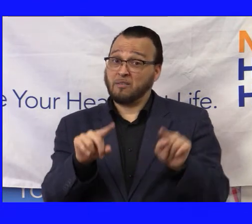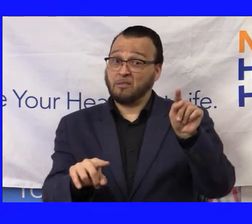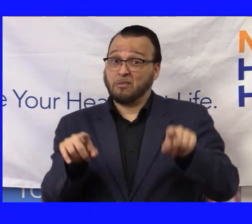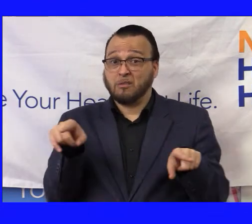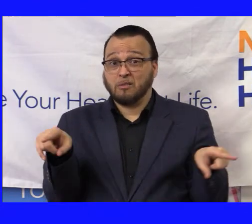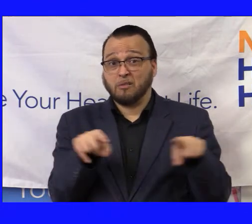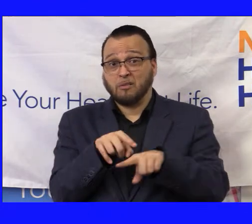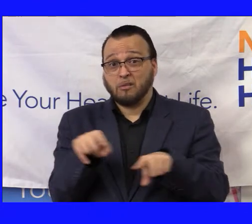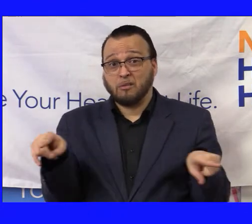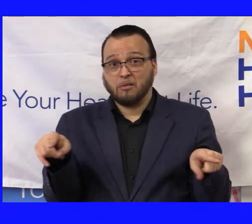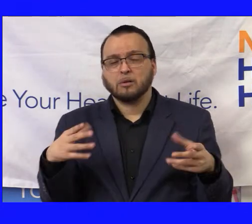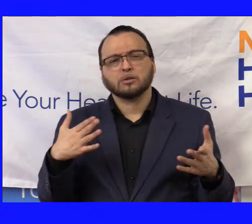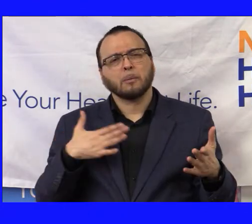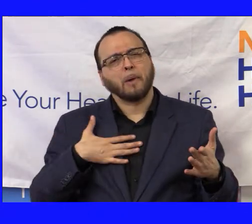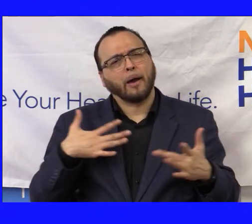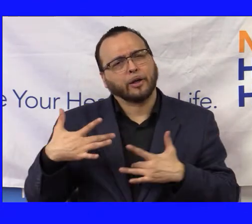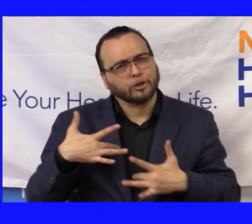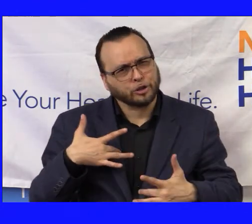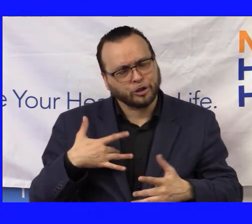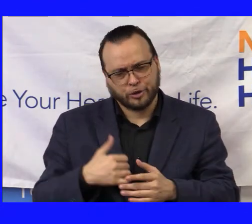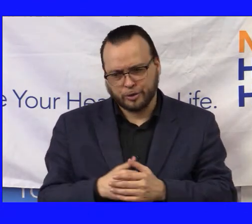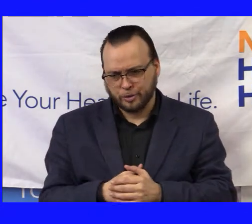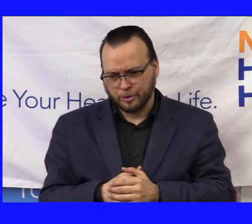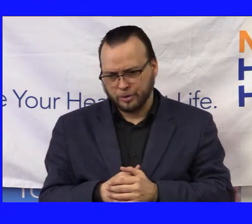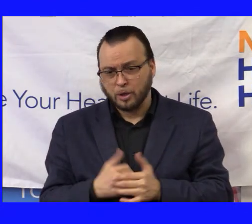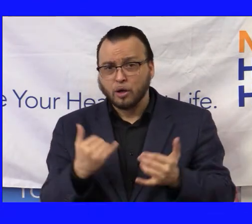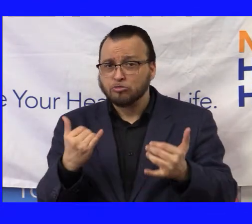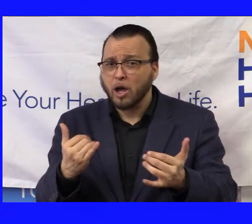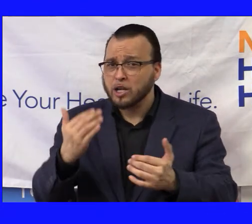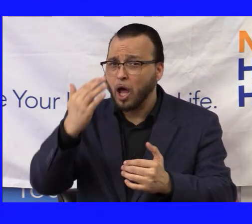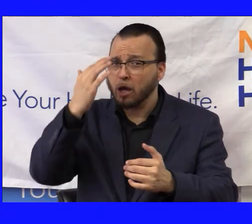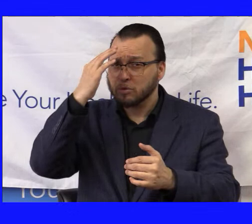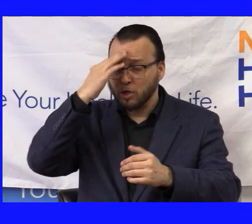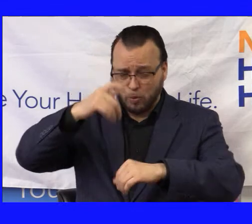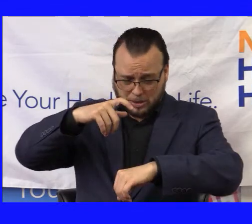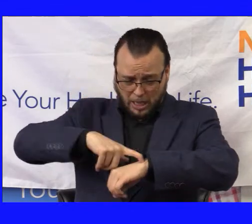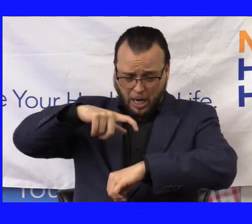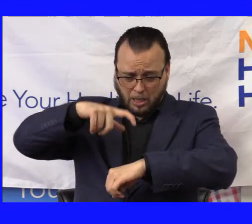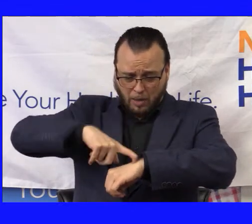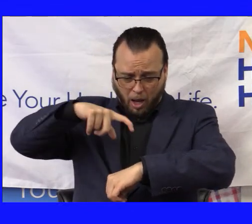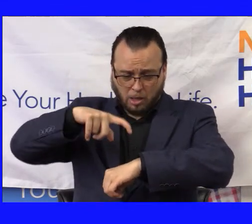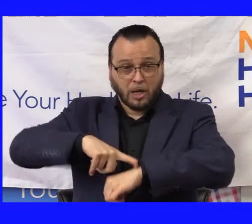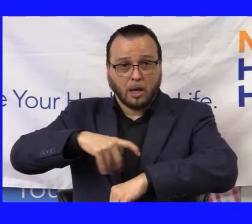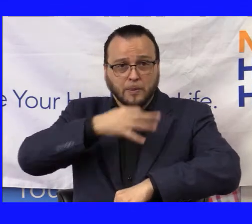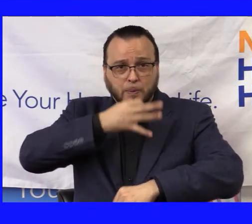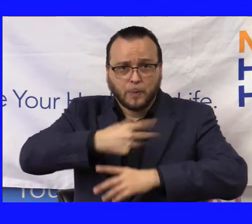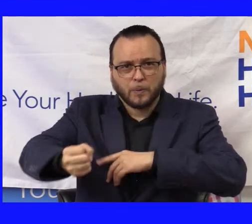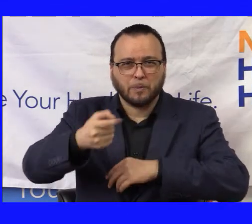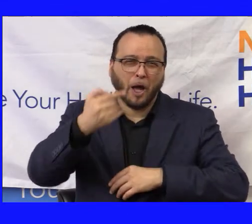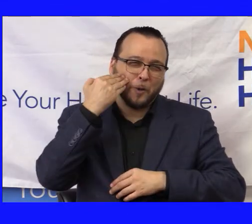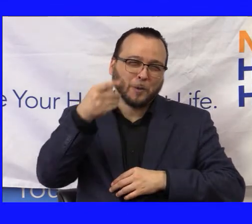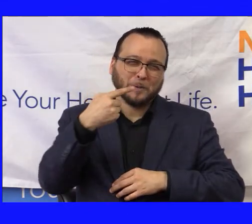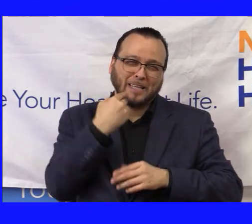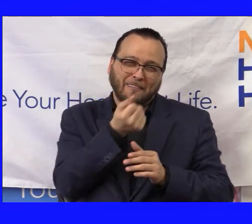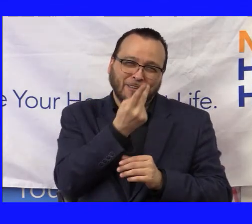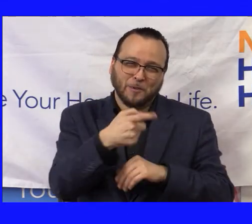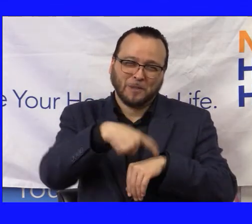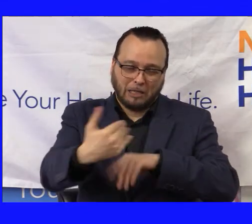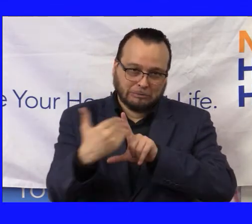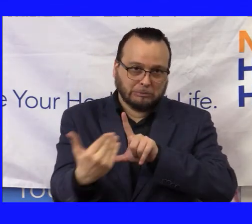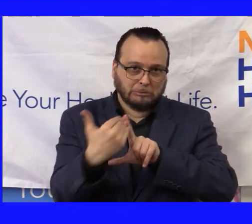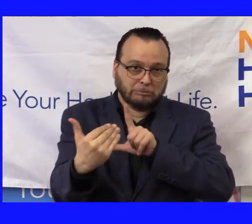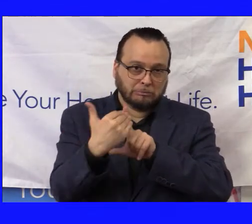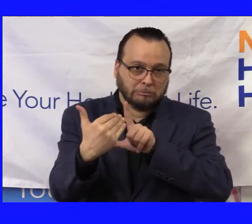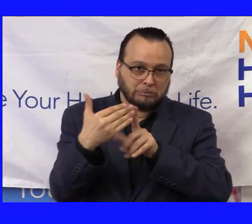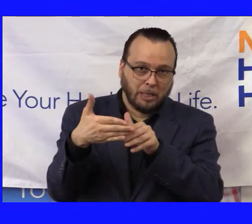point in time, I do know the pressure of time, as you have repeated a couple of times, that we are running out at April 20, at